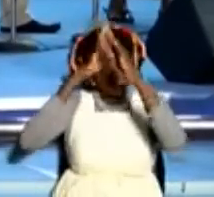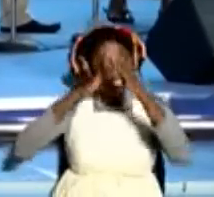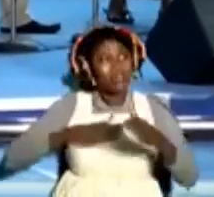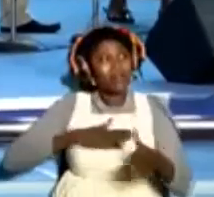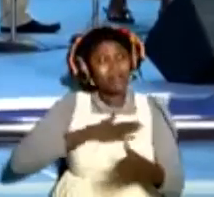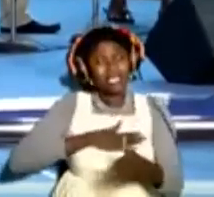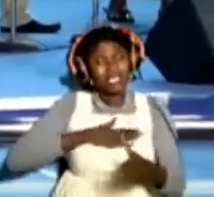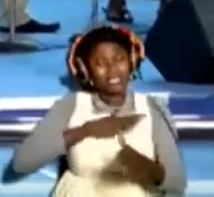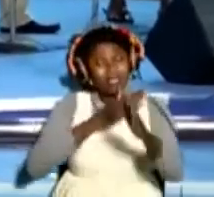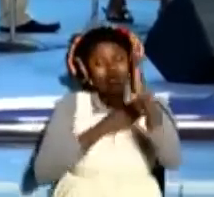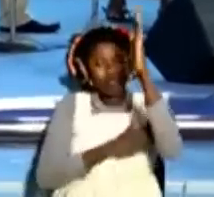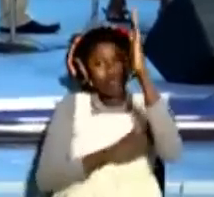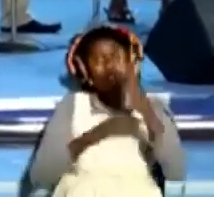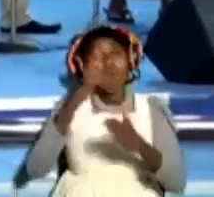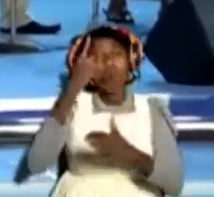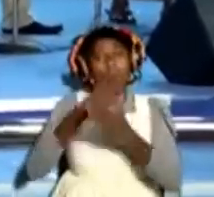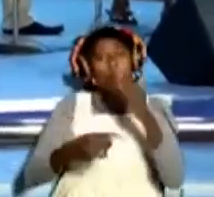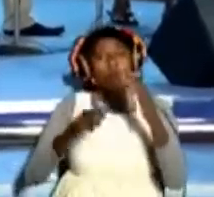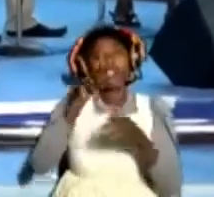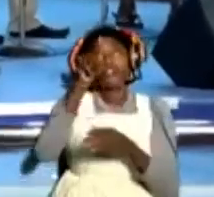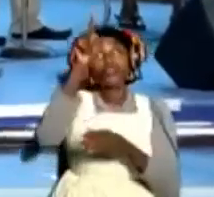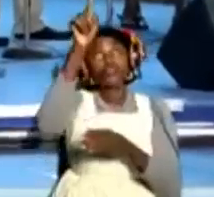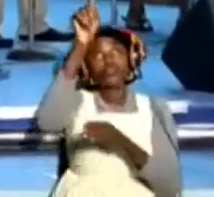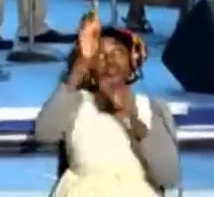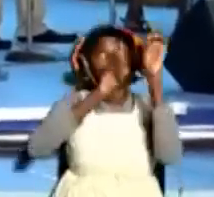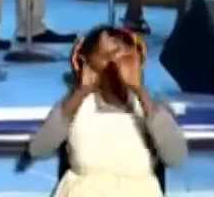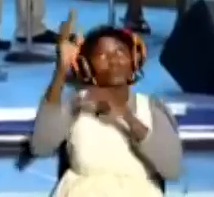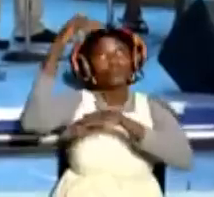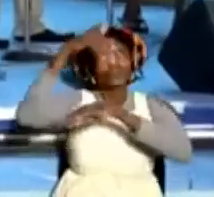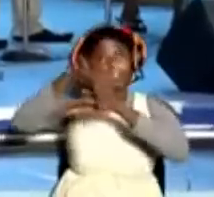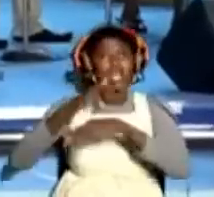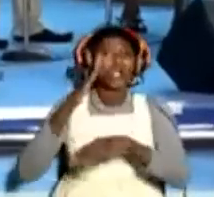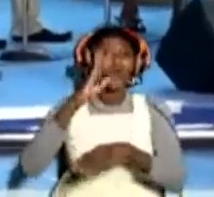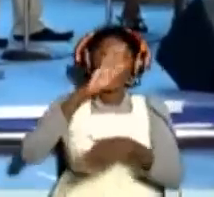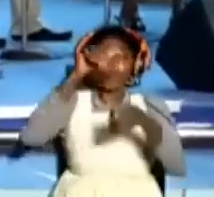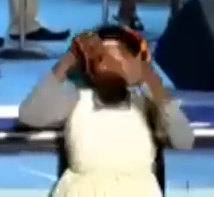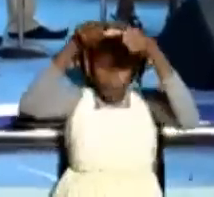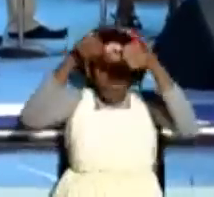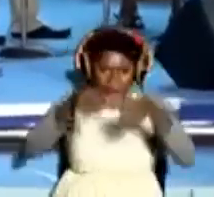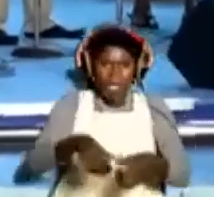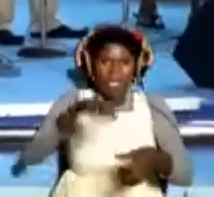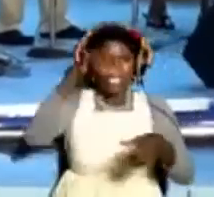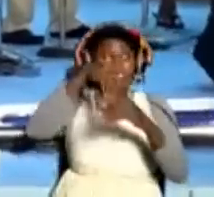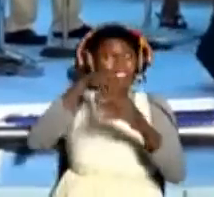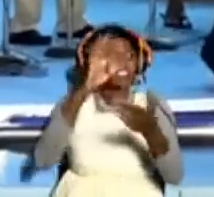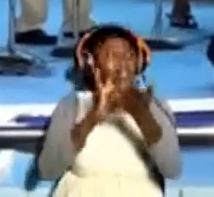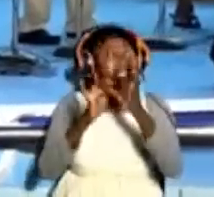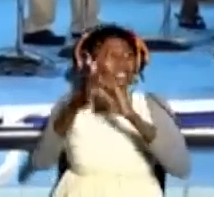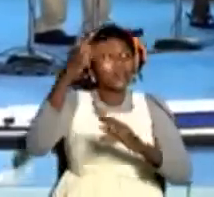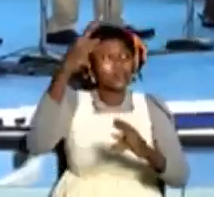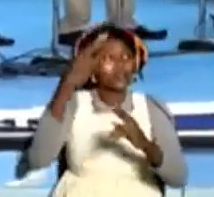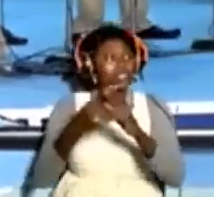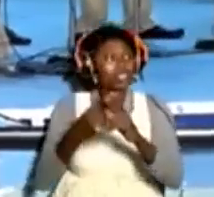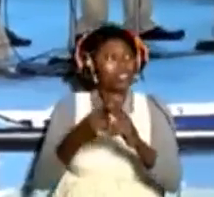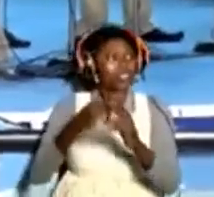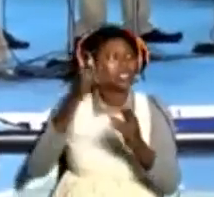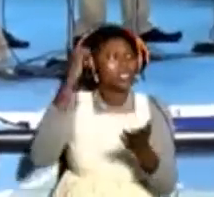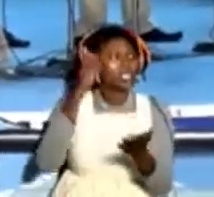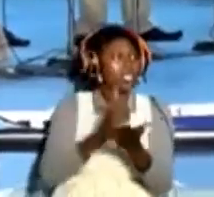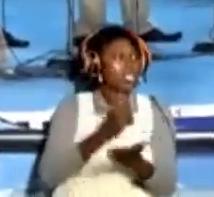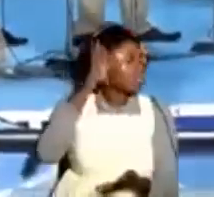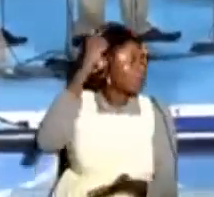God, what you have done tonight will be permanent in the lives of your people in the name